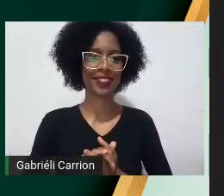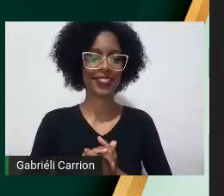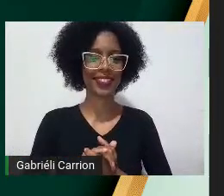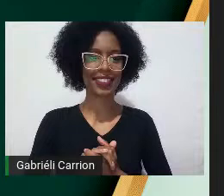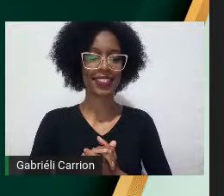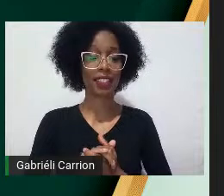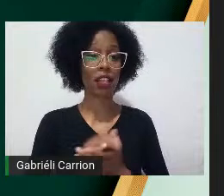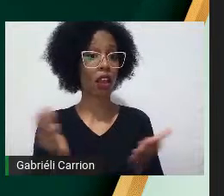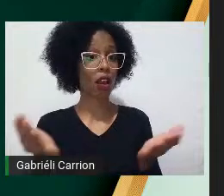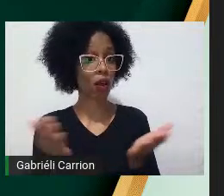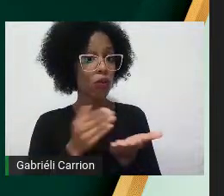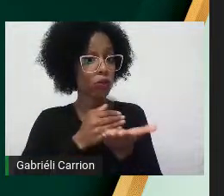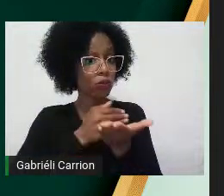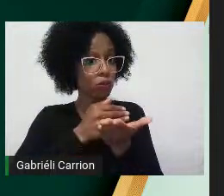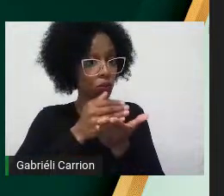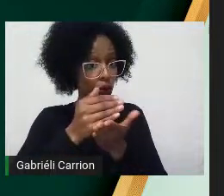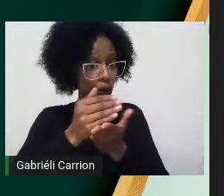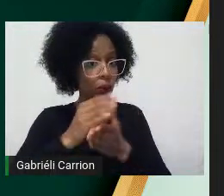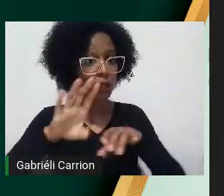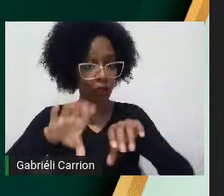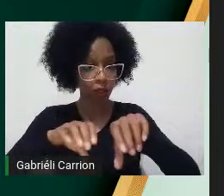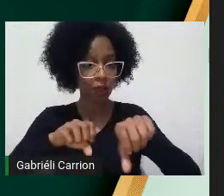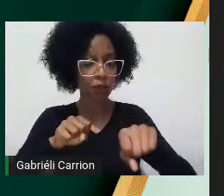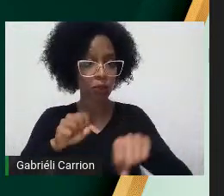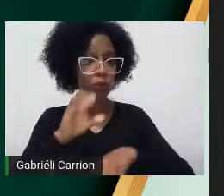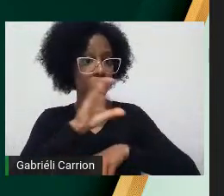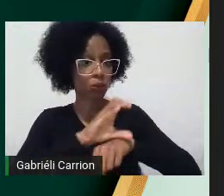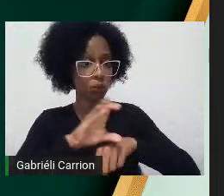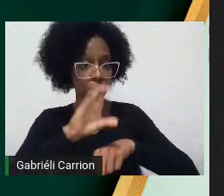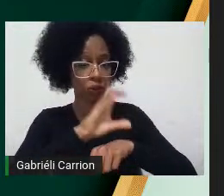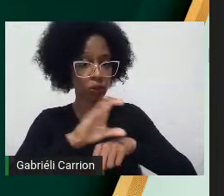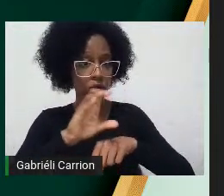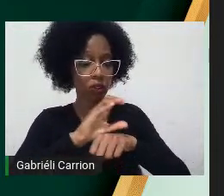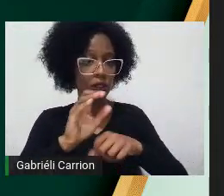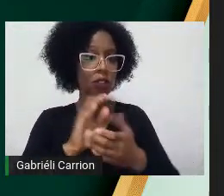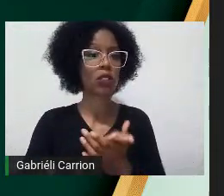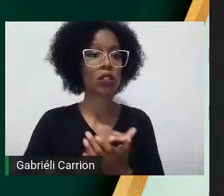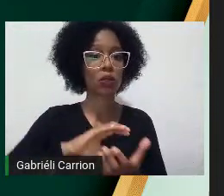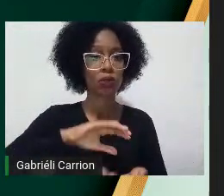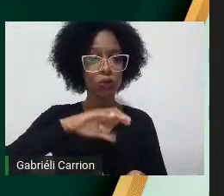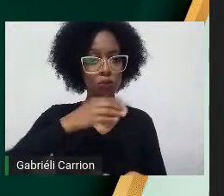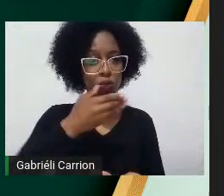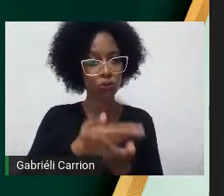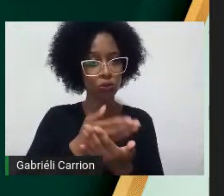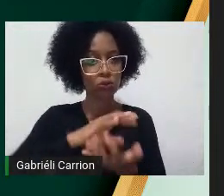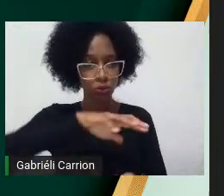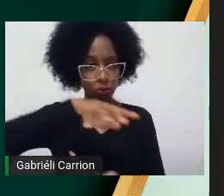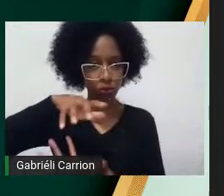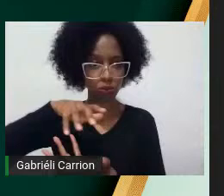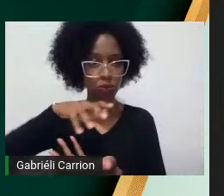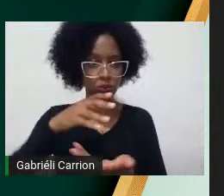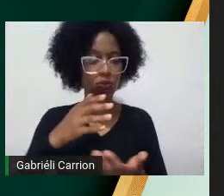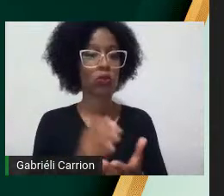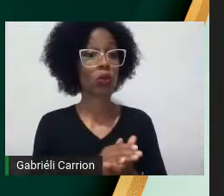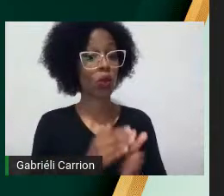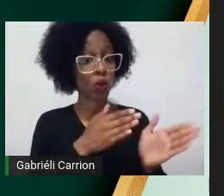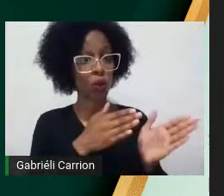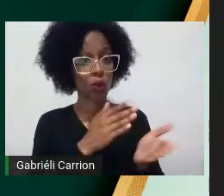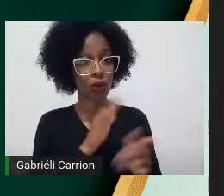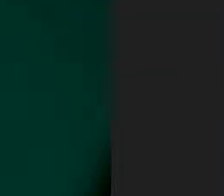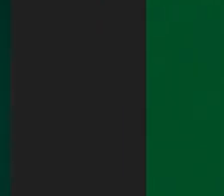Daremos início à outorga de grau do curso de Geologia. Assistiremos agora o vídeo da